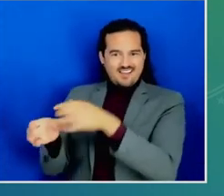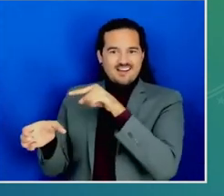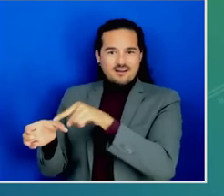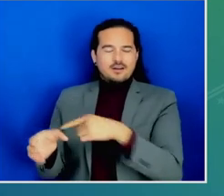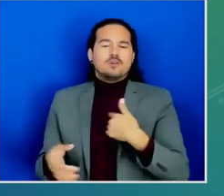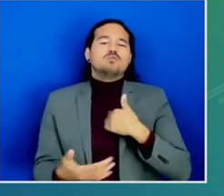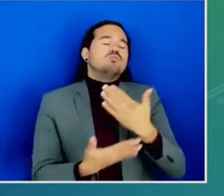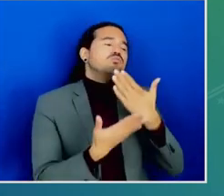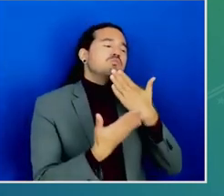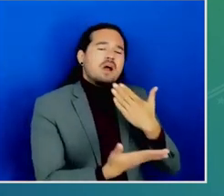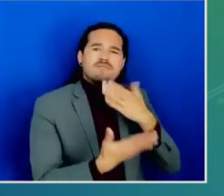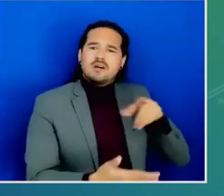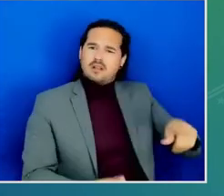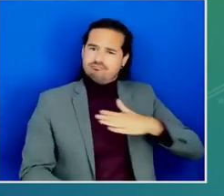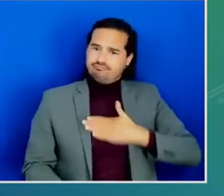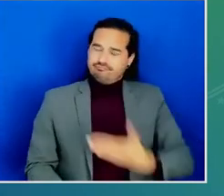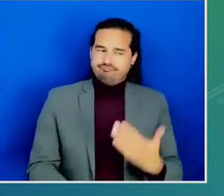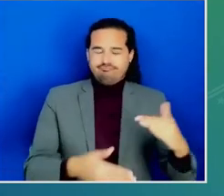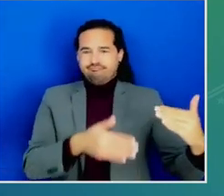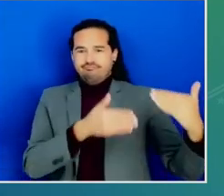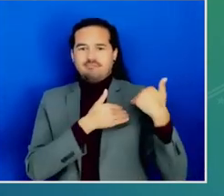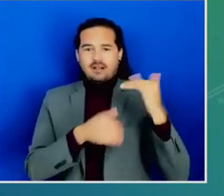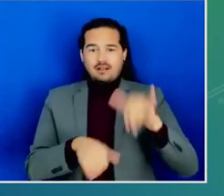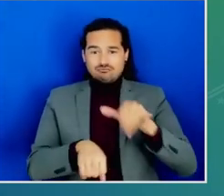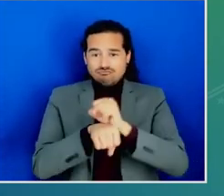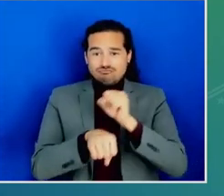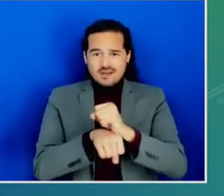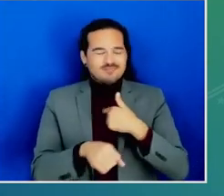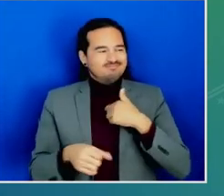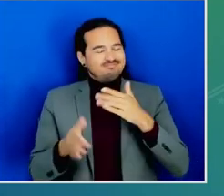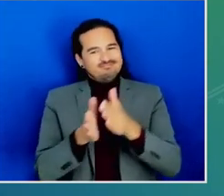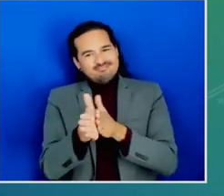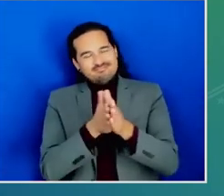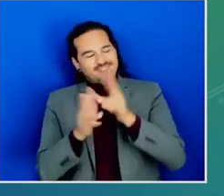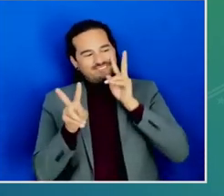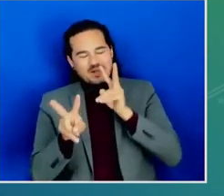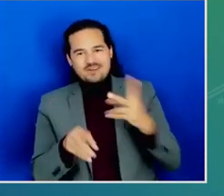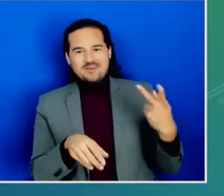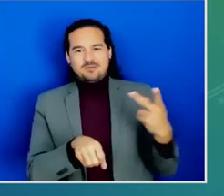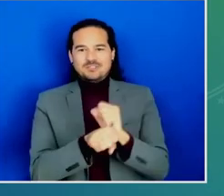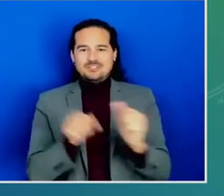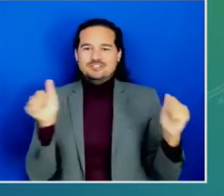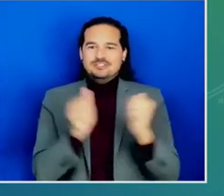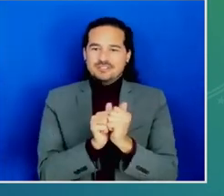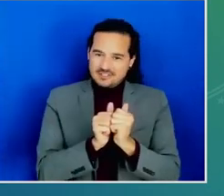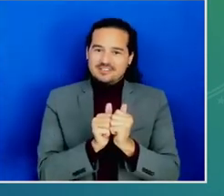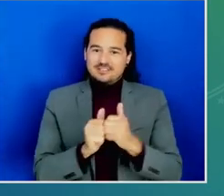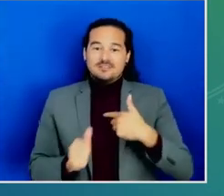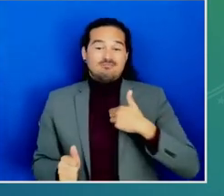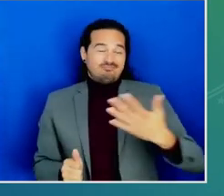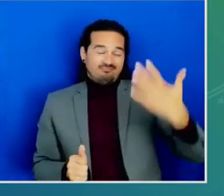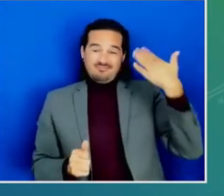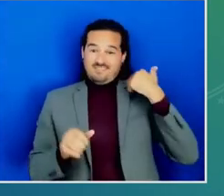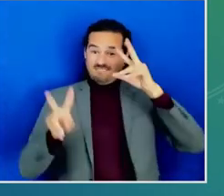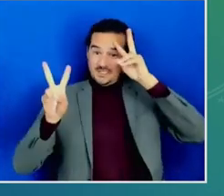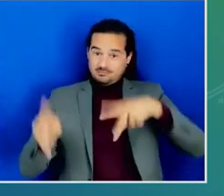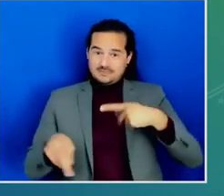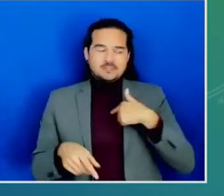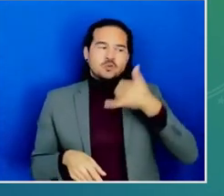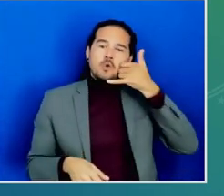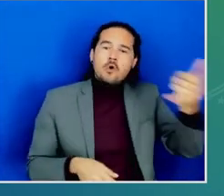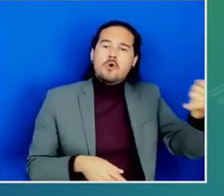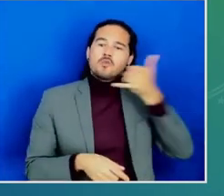And I'm grateful. I'm grateful that she agreed to do it. I'm looking forward to working alongside her again. I used to drive her crazy when I was vice president,